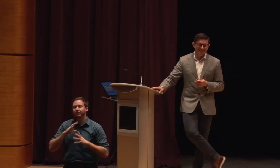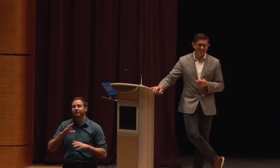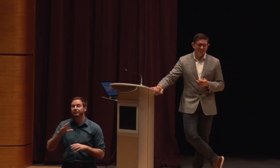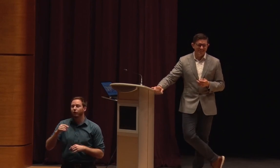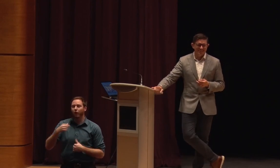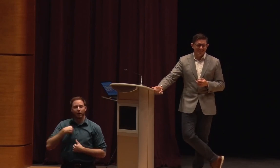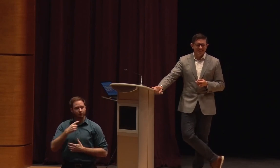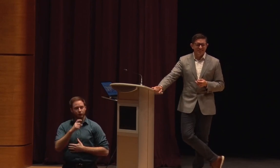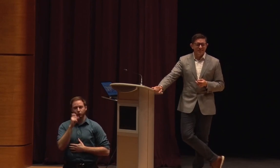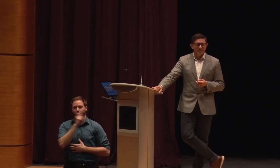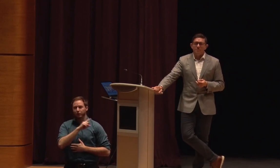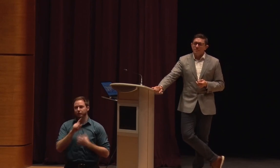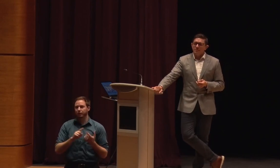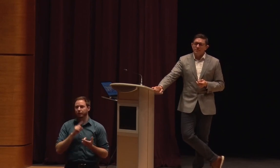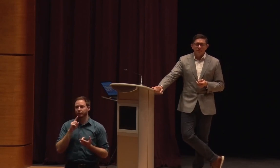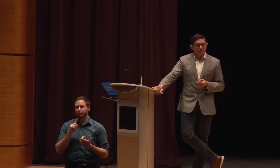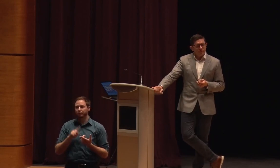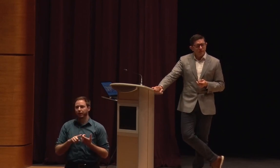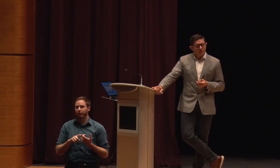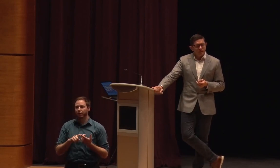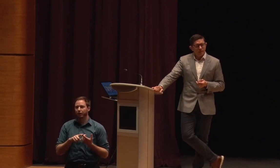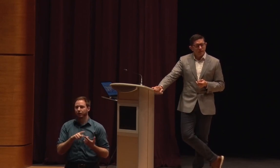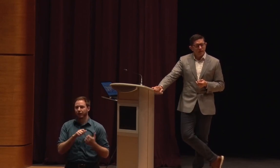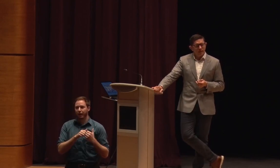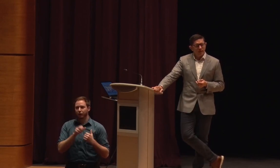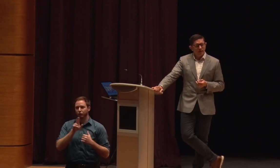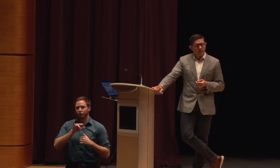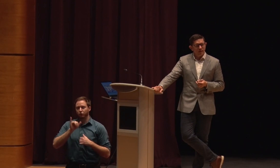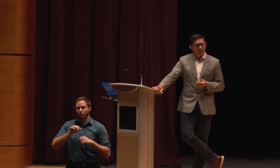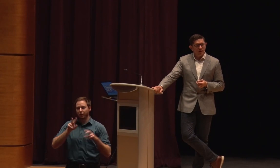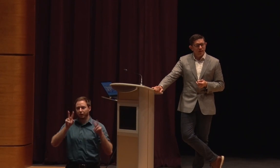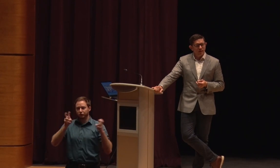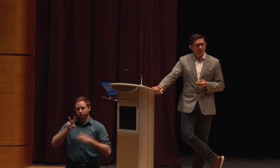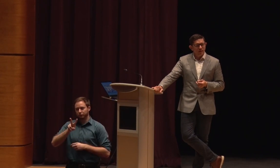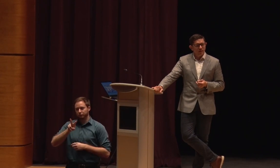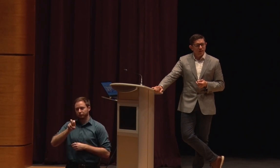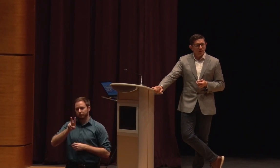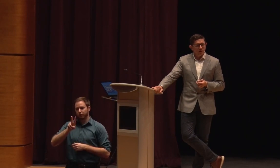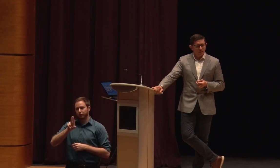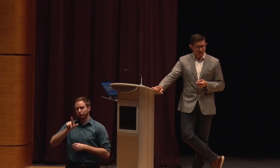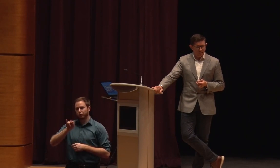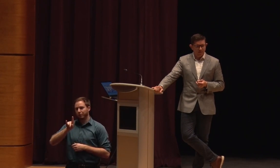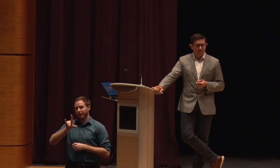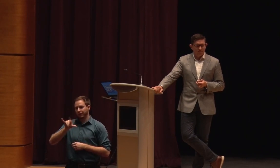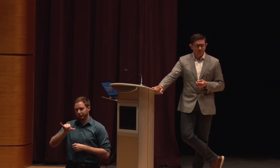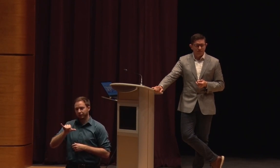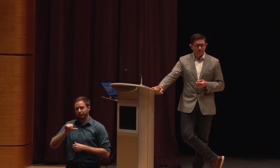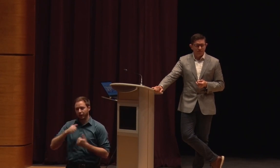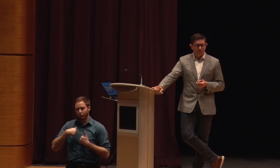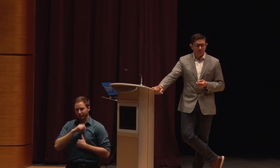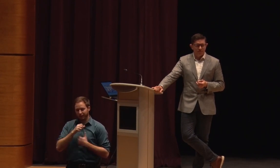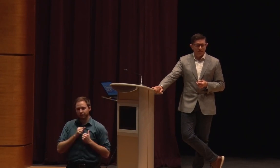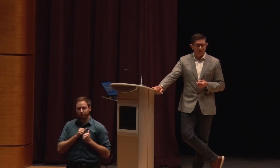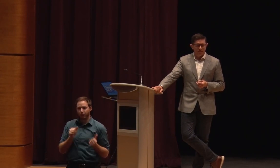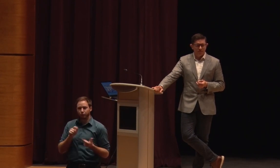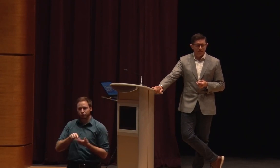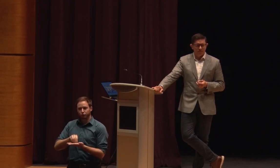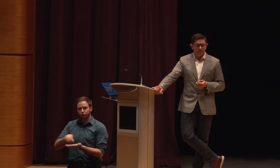I have a question about how you use the term vulnerability and making ourselves vulnerable to students. Where's the